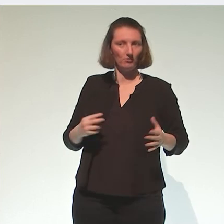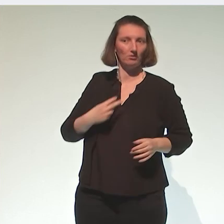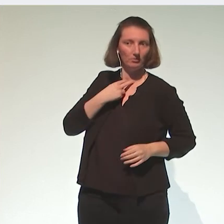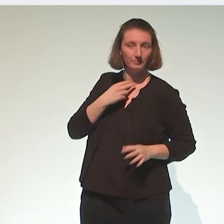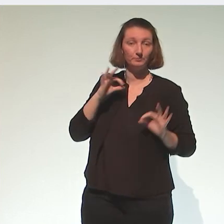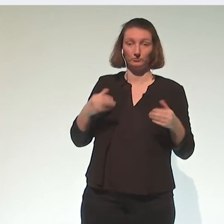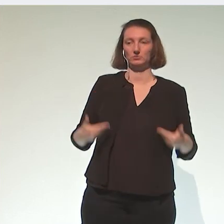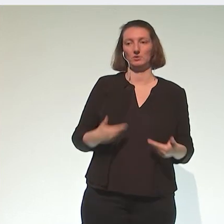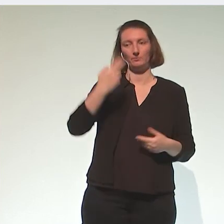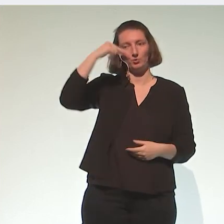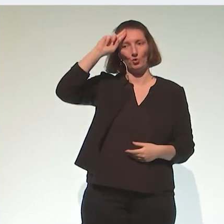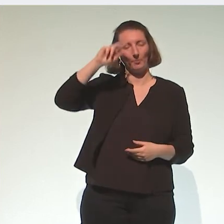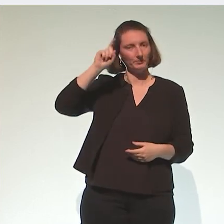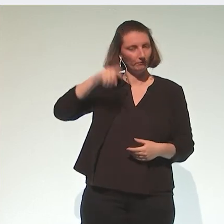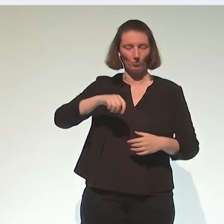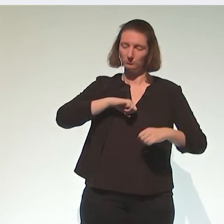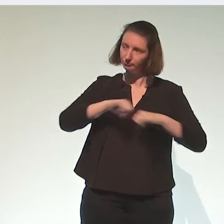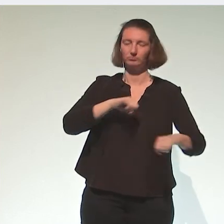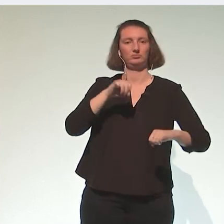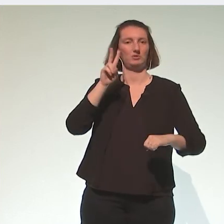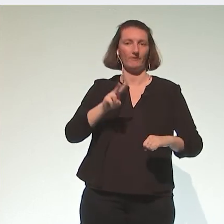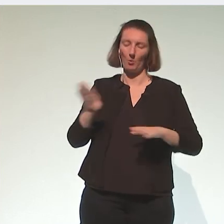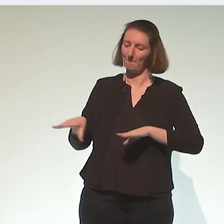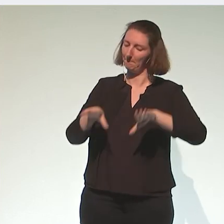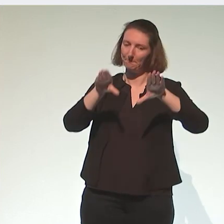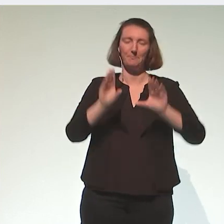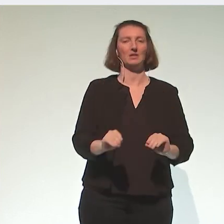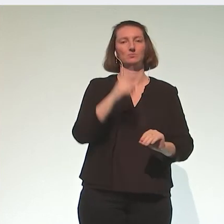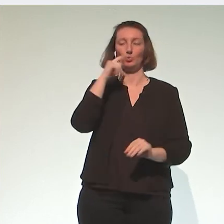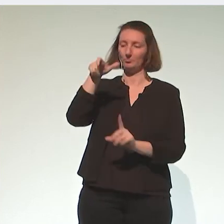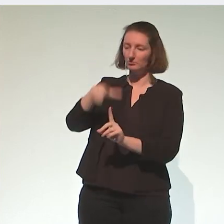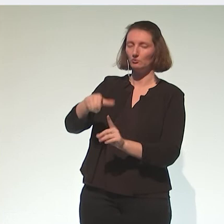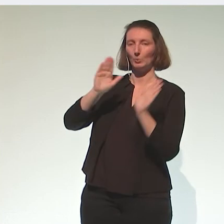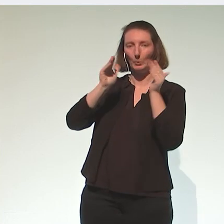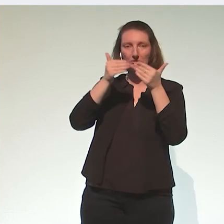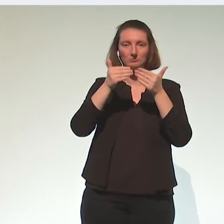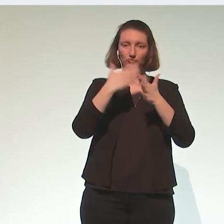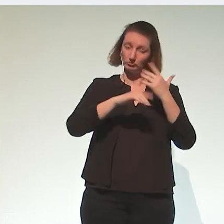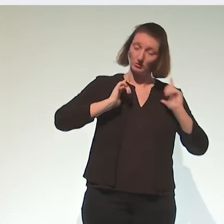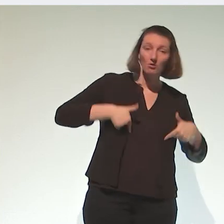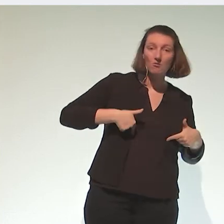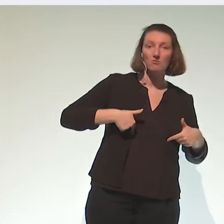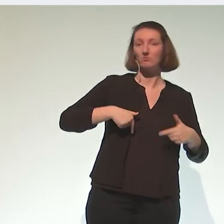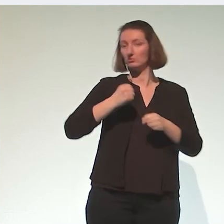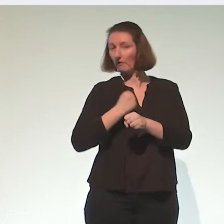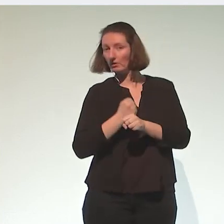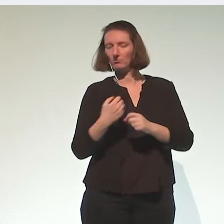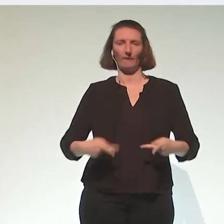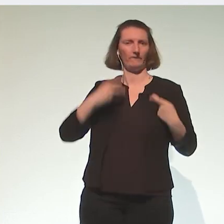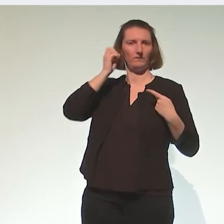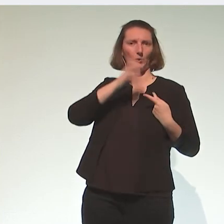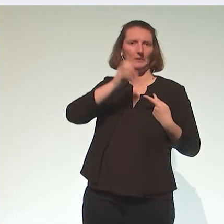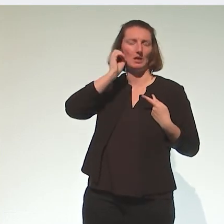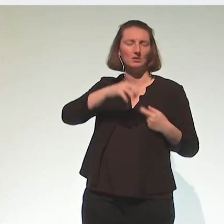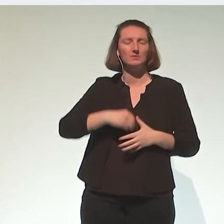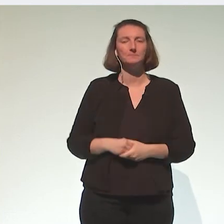his social and professional insertion. It's high time for Europe to give proper pride of place to these people in school and everyday life.